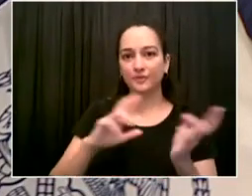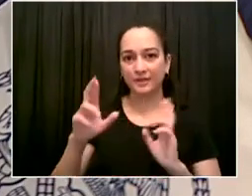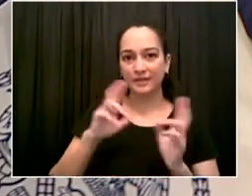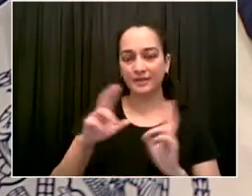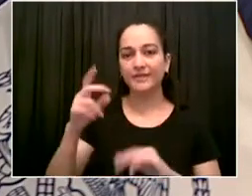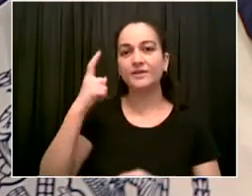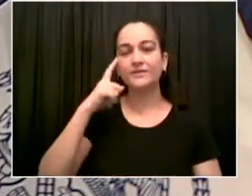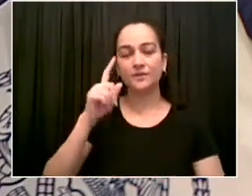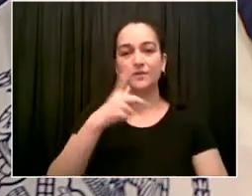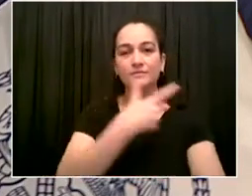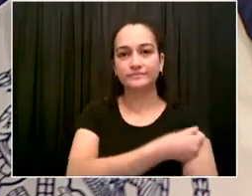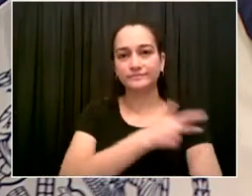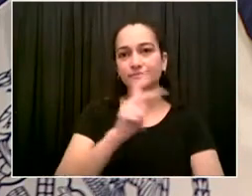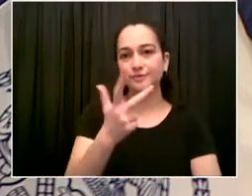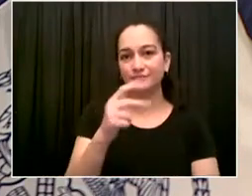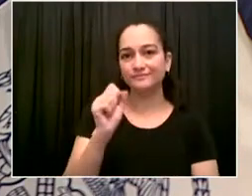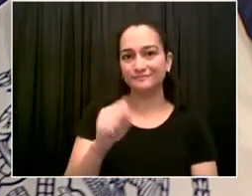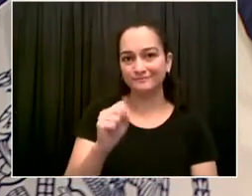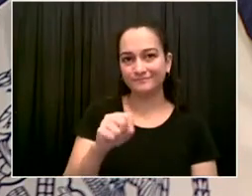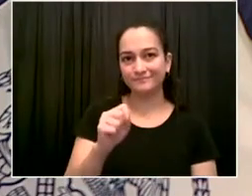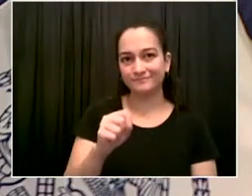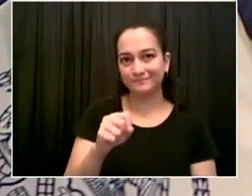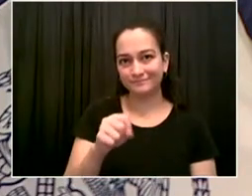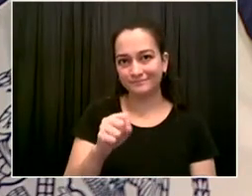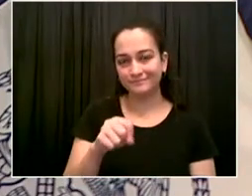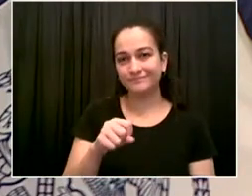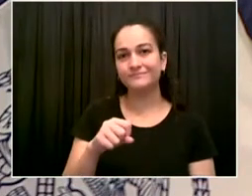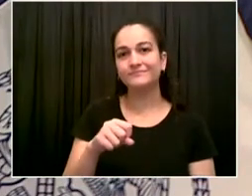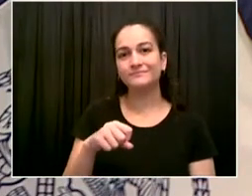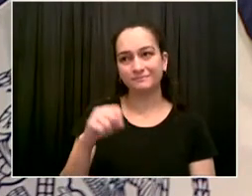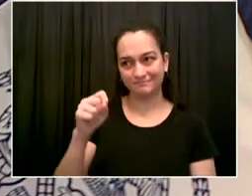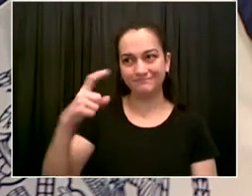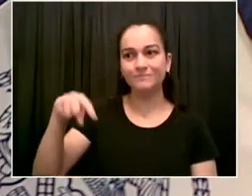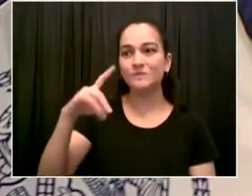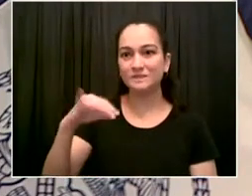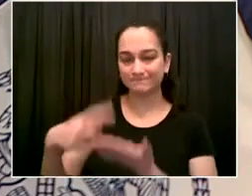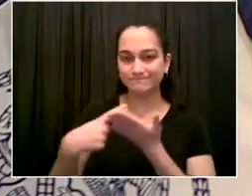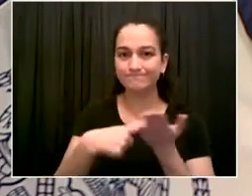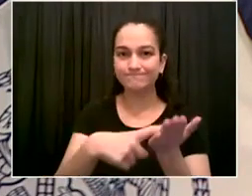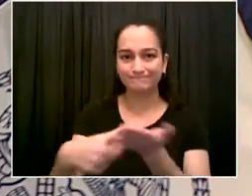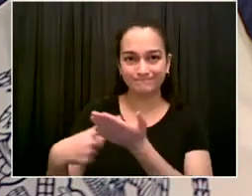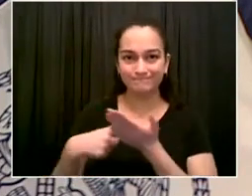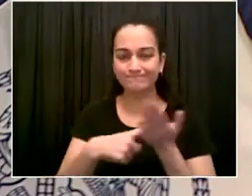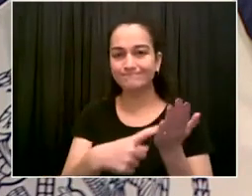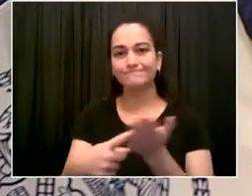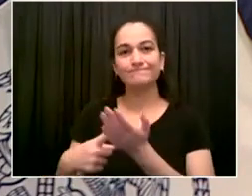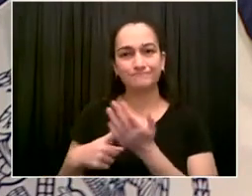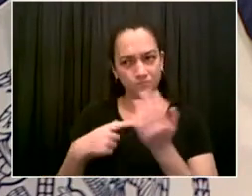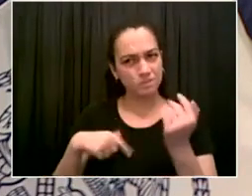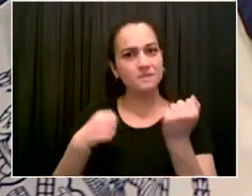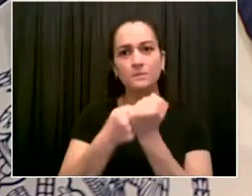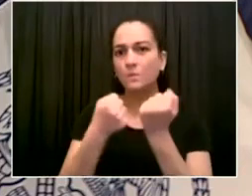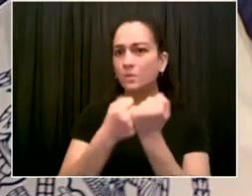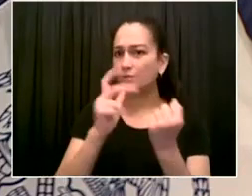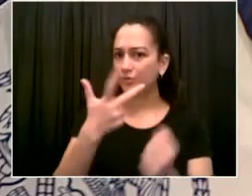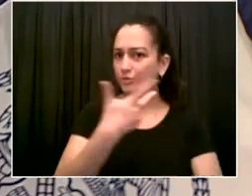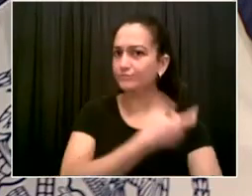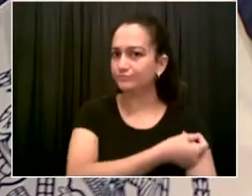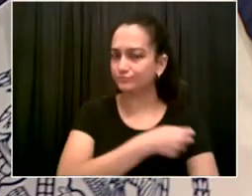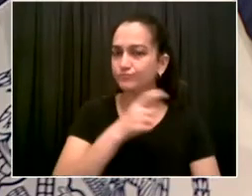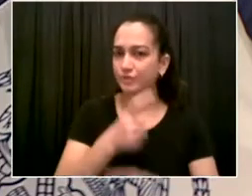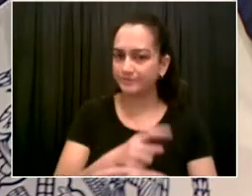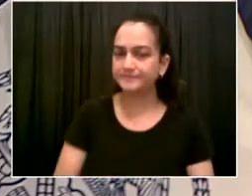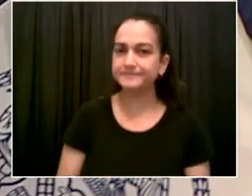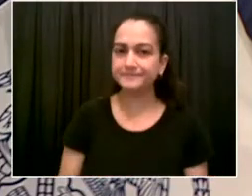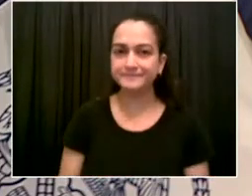shots. My understanding, and the doctors will confirm it, is that the authorization is to begin on September 20. So we have a